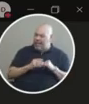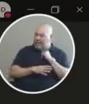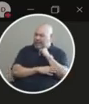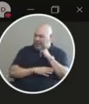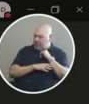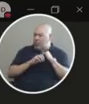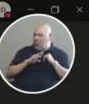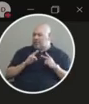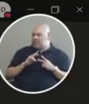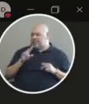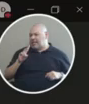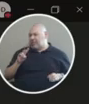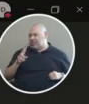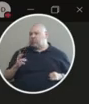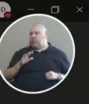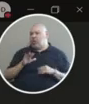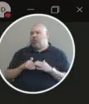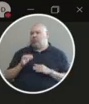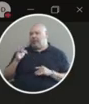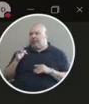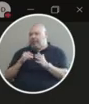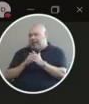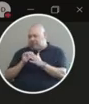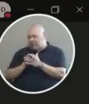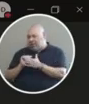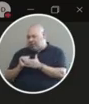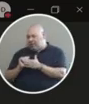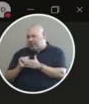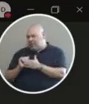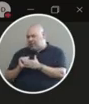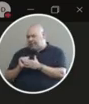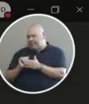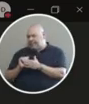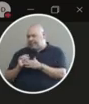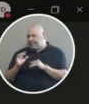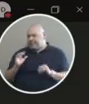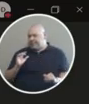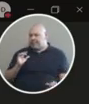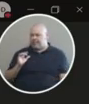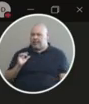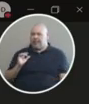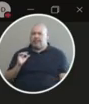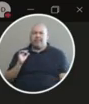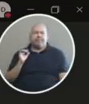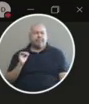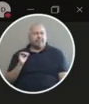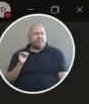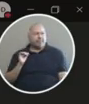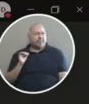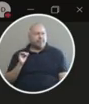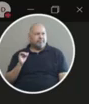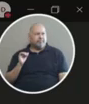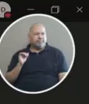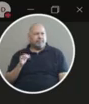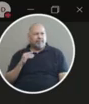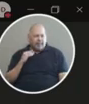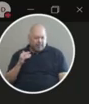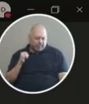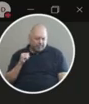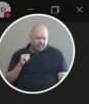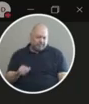or 72 if they were all $25,000 loans. That's I see. Okay, I understand. All right. Thank